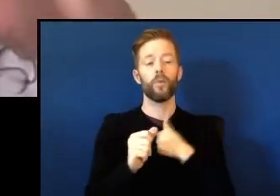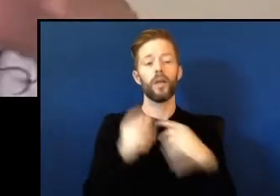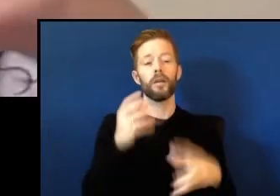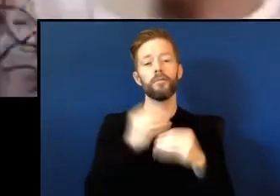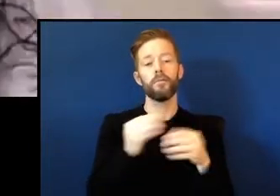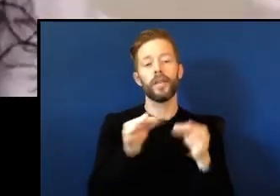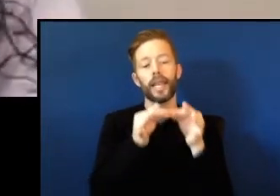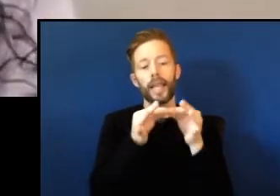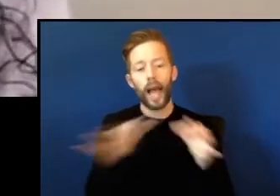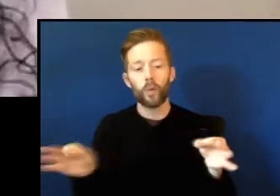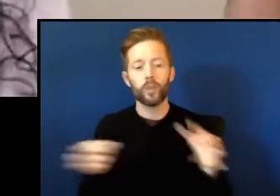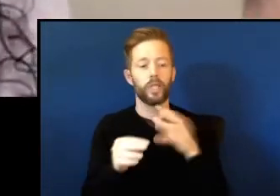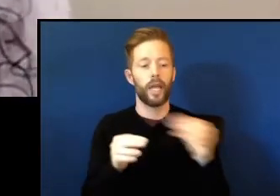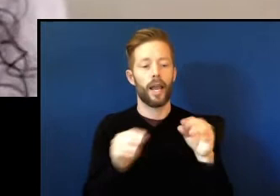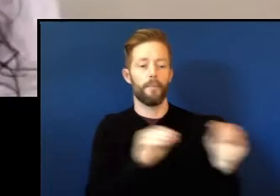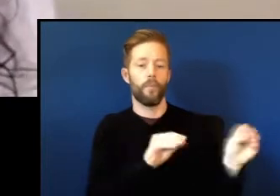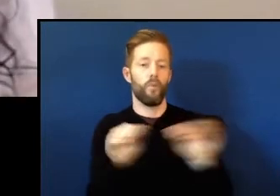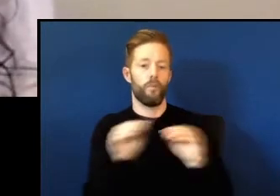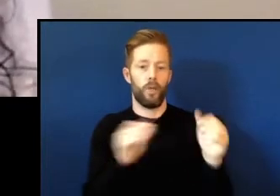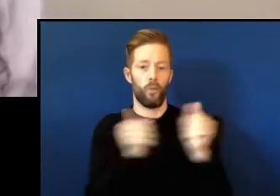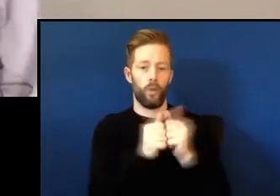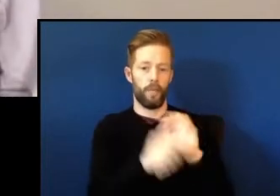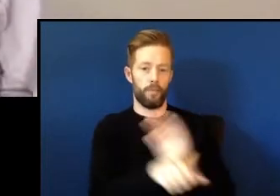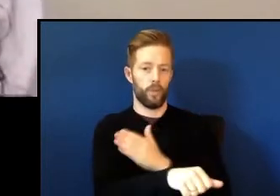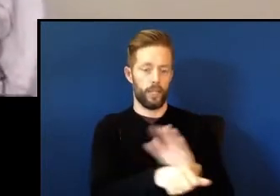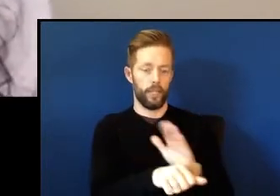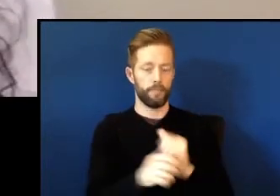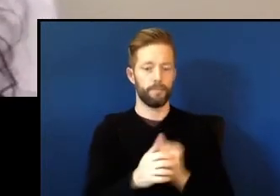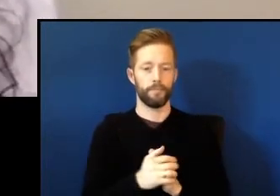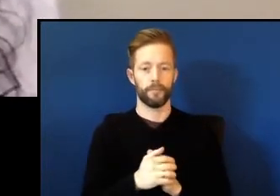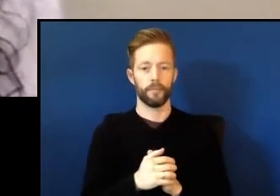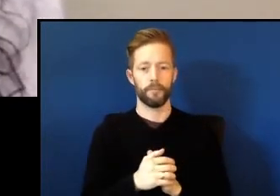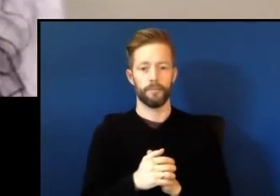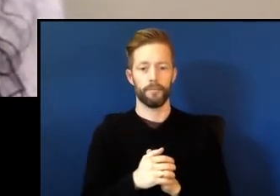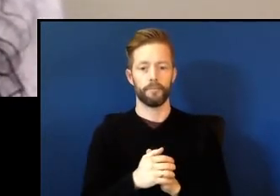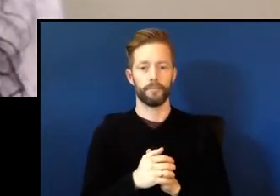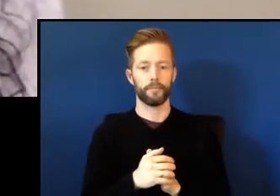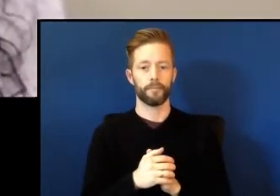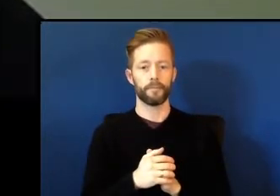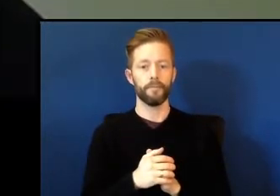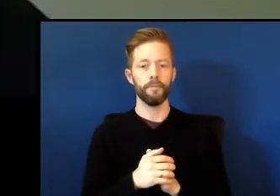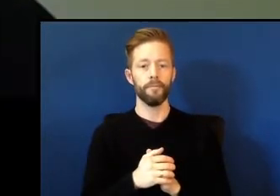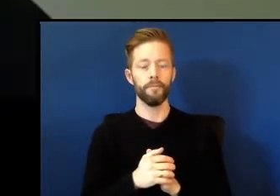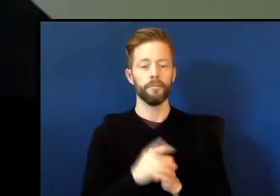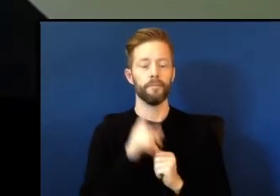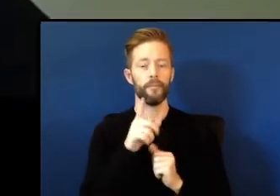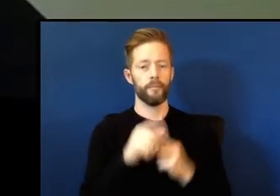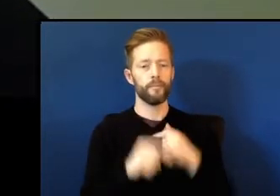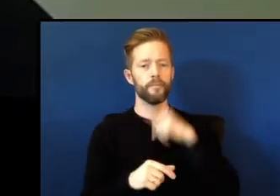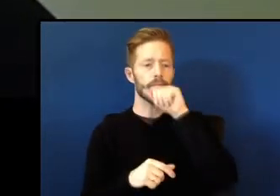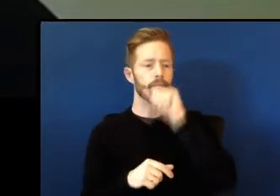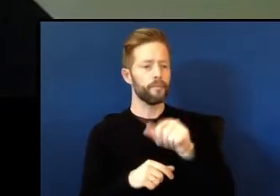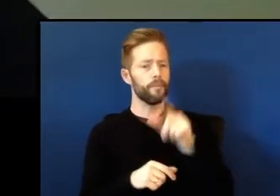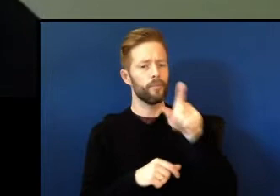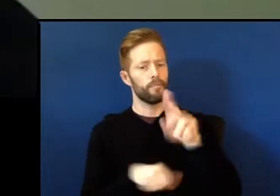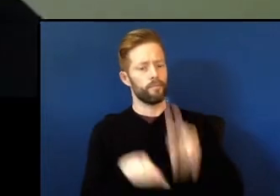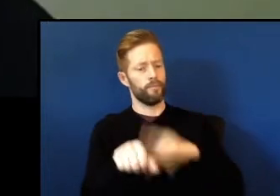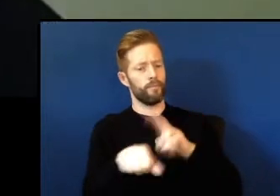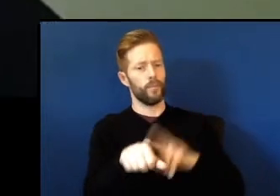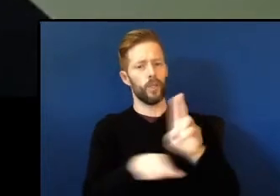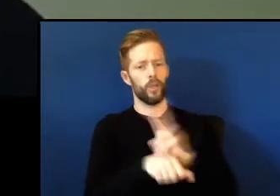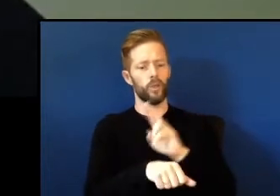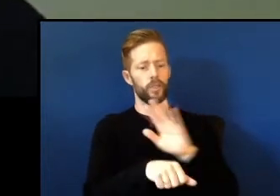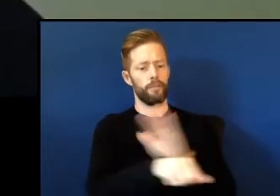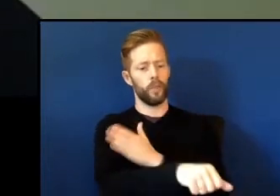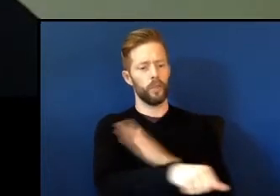incorporate language and movement with music. Mm-hmm. I love how you naturally use music as a springboard